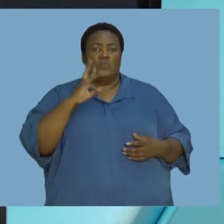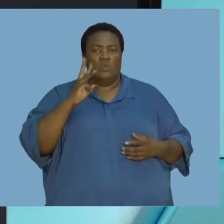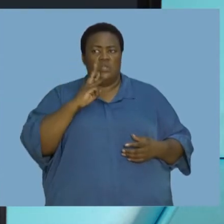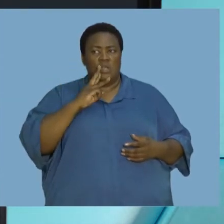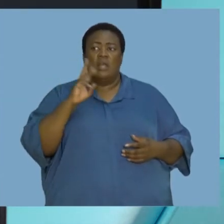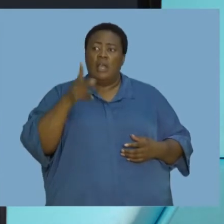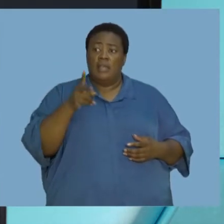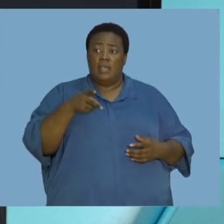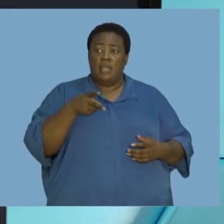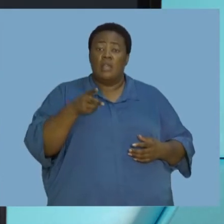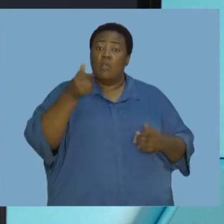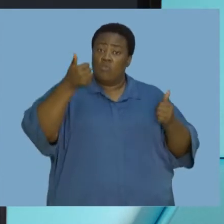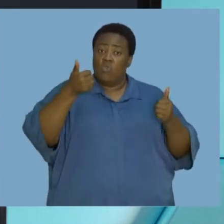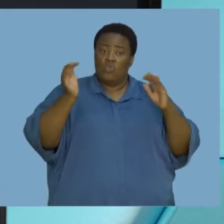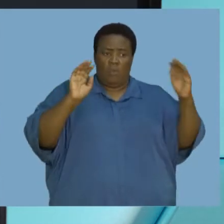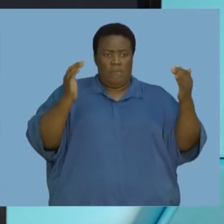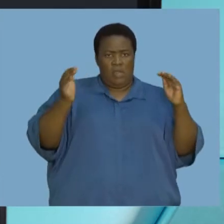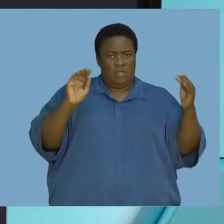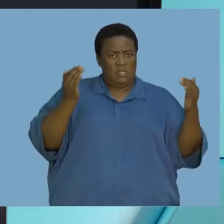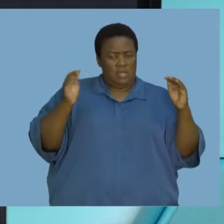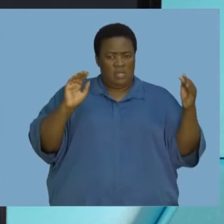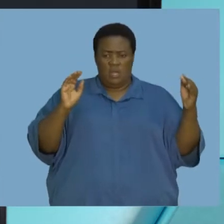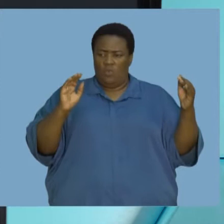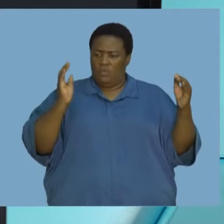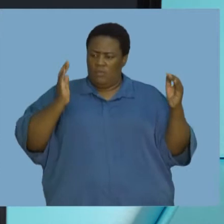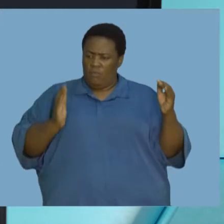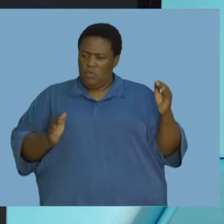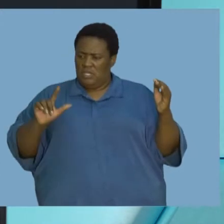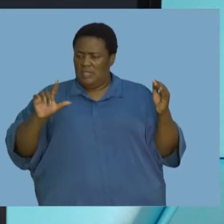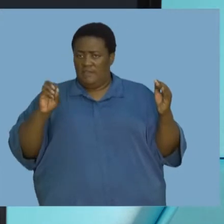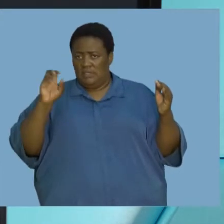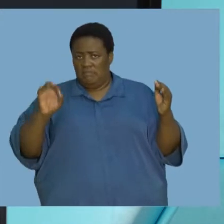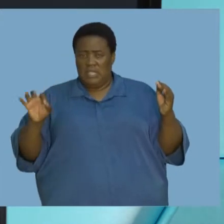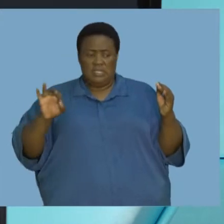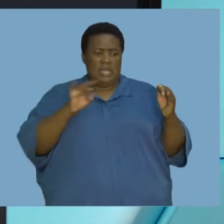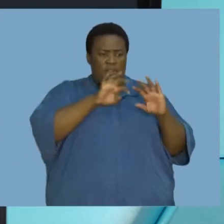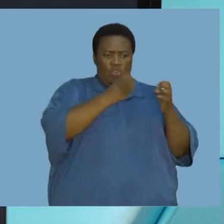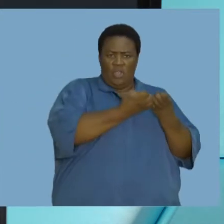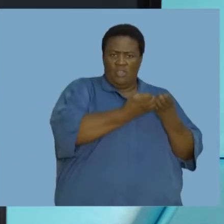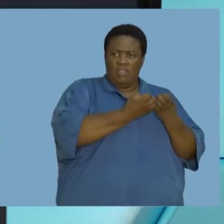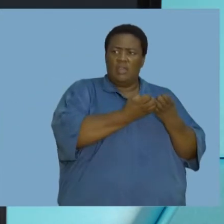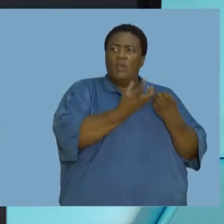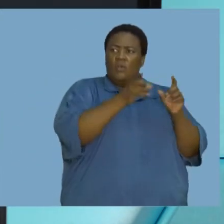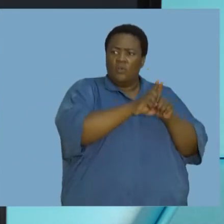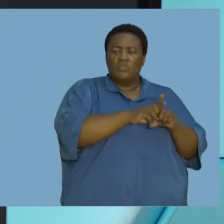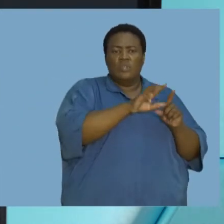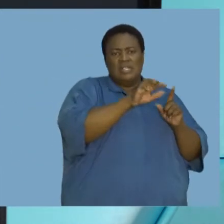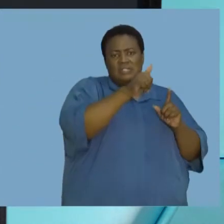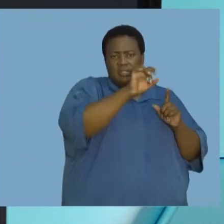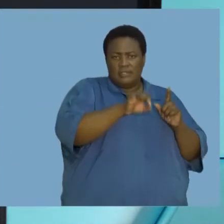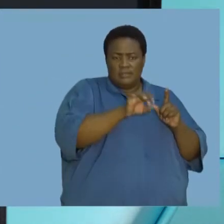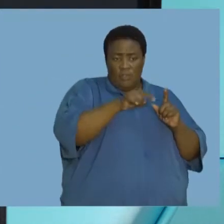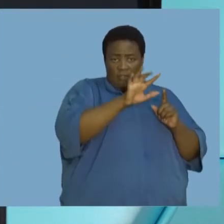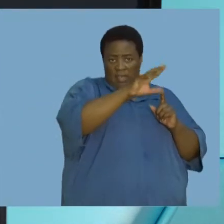of water. Again, a good comparison to what the composition of water is on Earth. So quite similar, and hence water